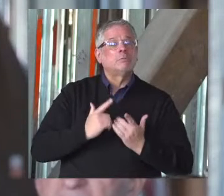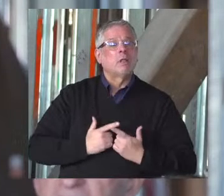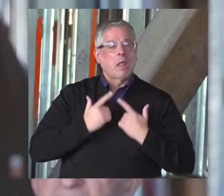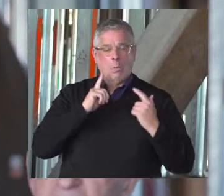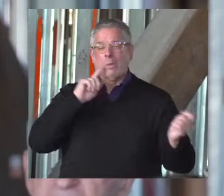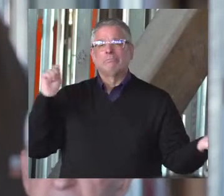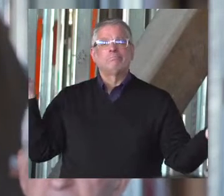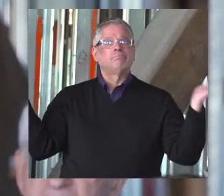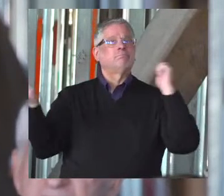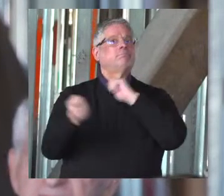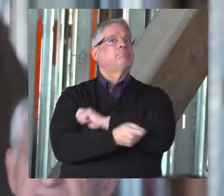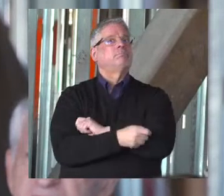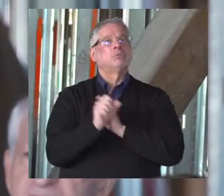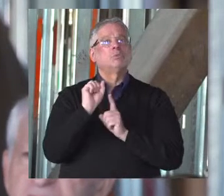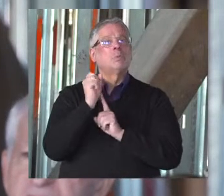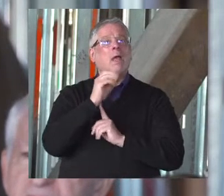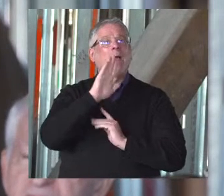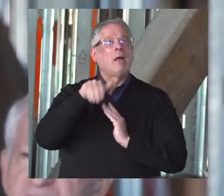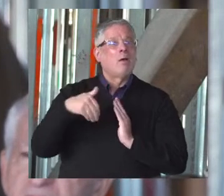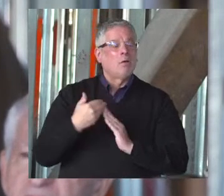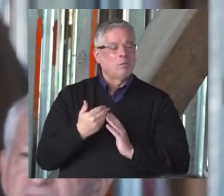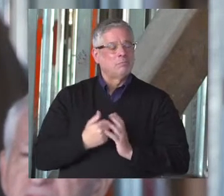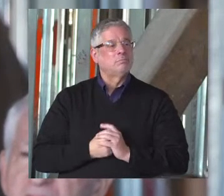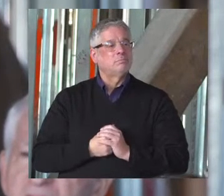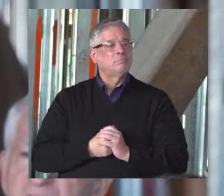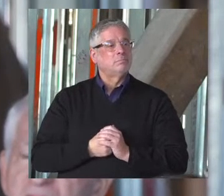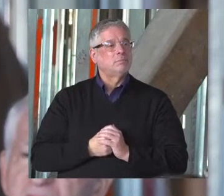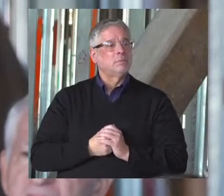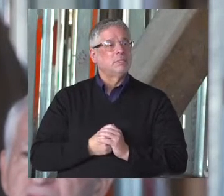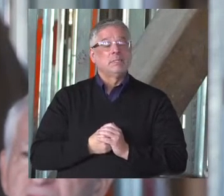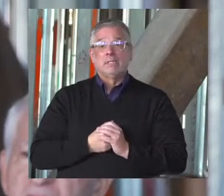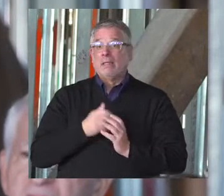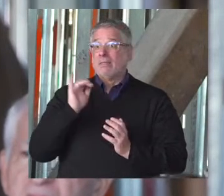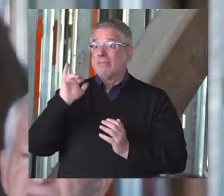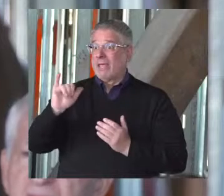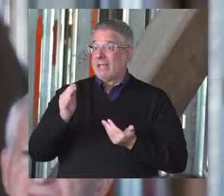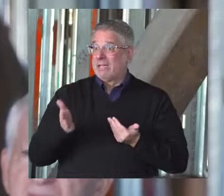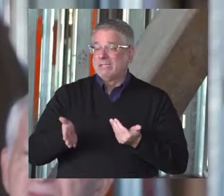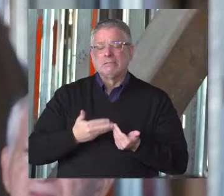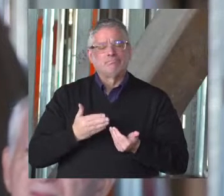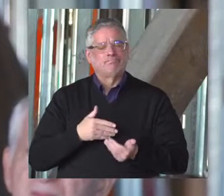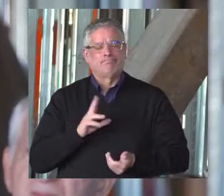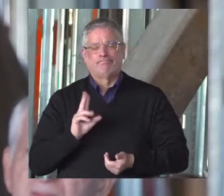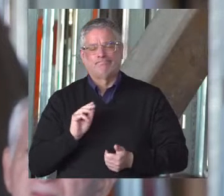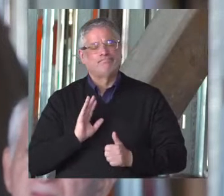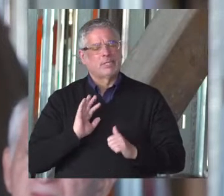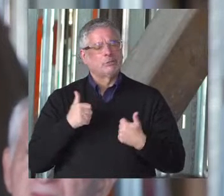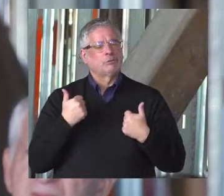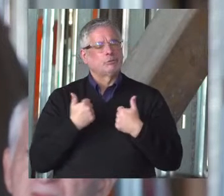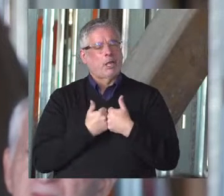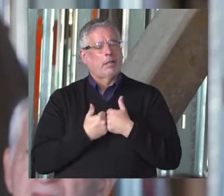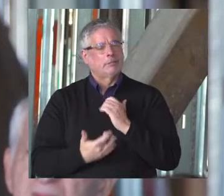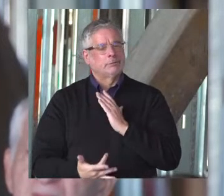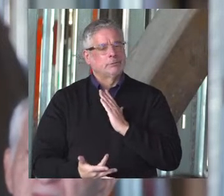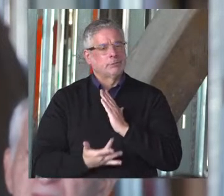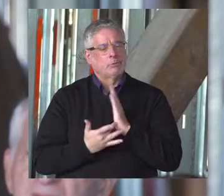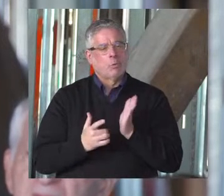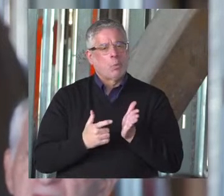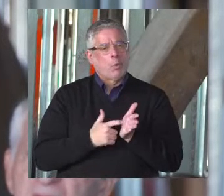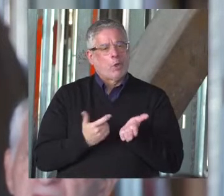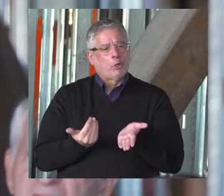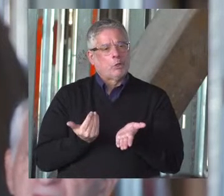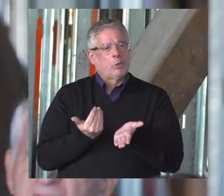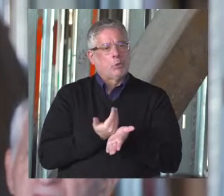revolutionize society. These fruits, though, are not easily won. It's a challenging technology and requires